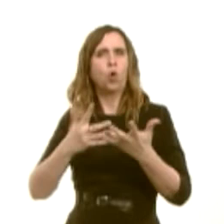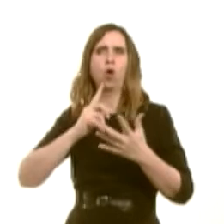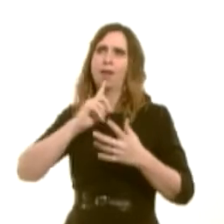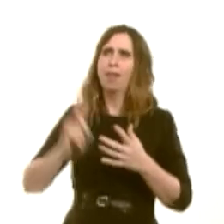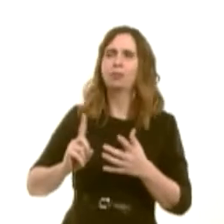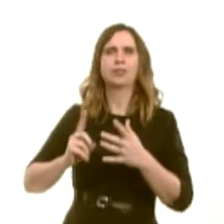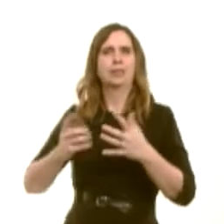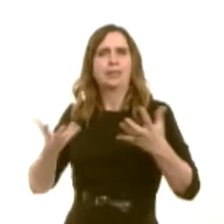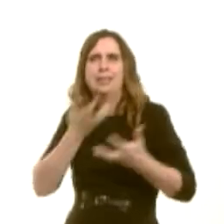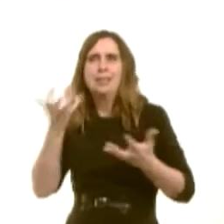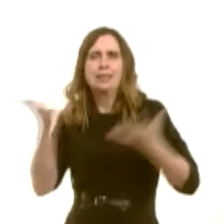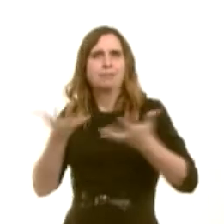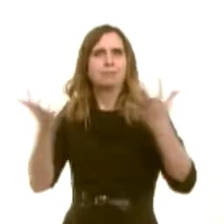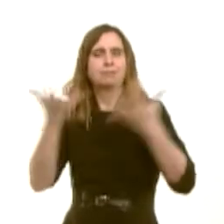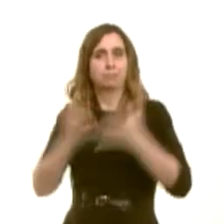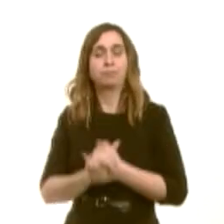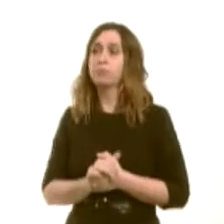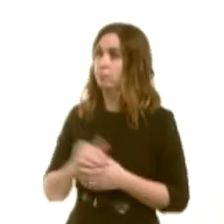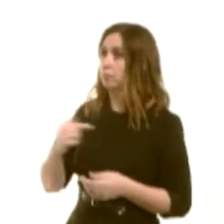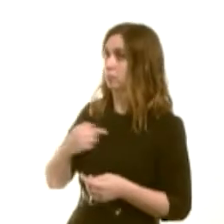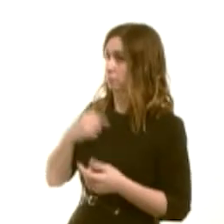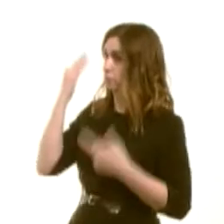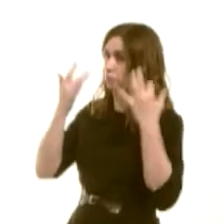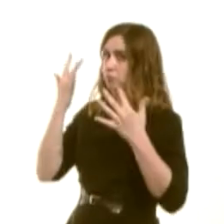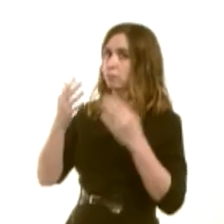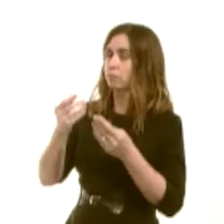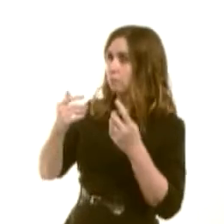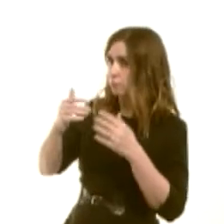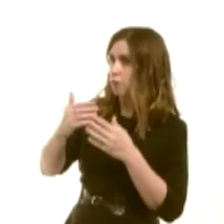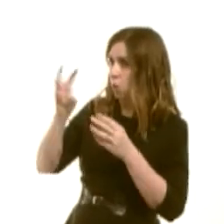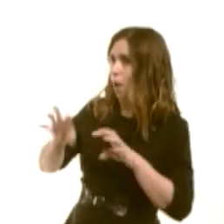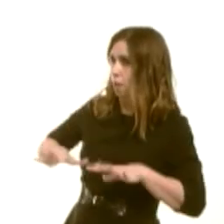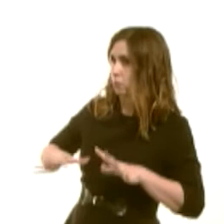energy projects and maximising their economic and environmental benefits to Wales.